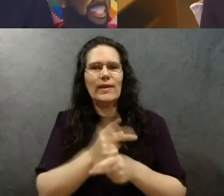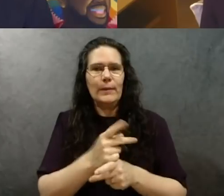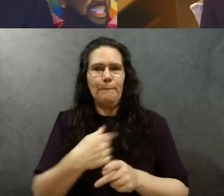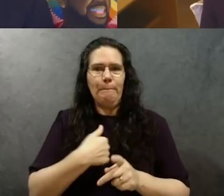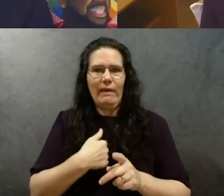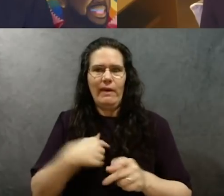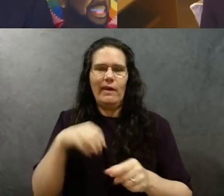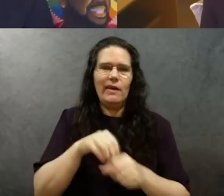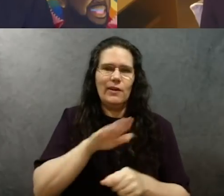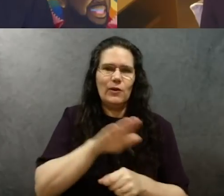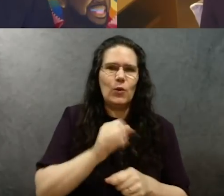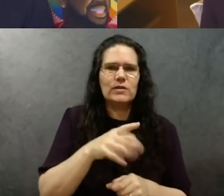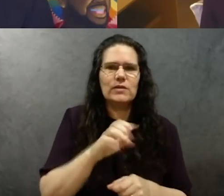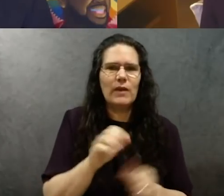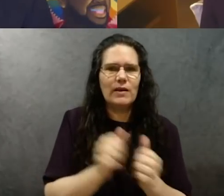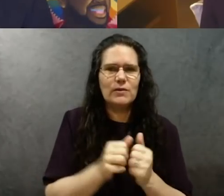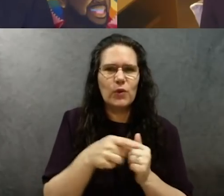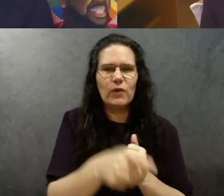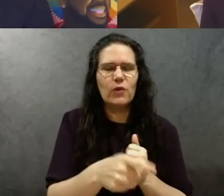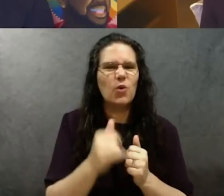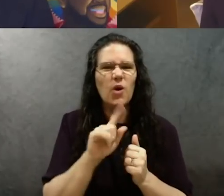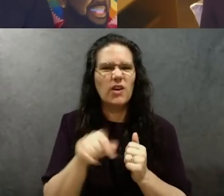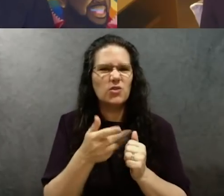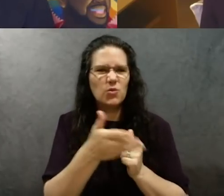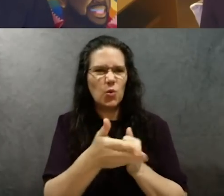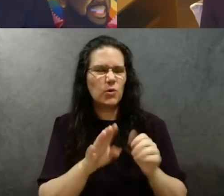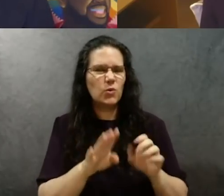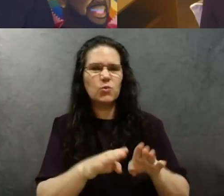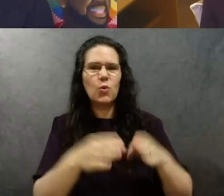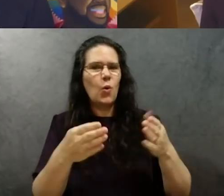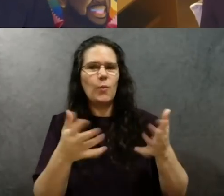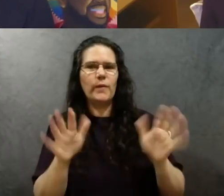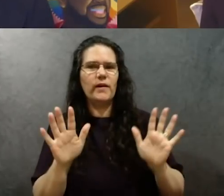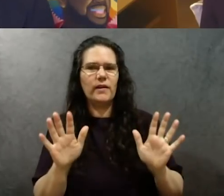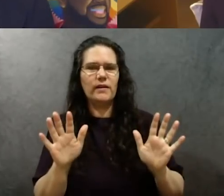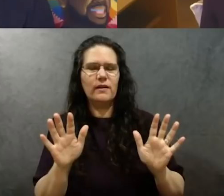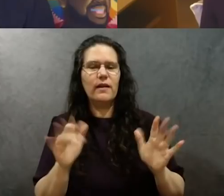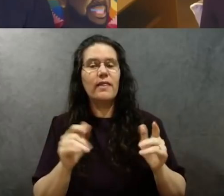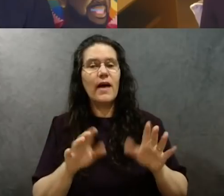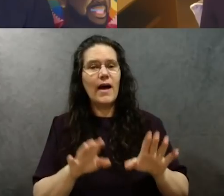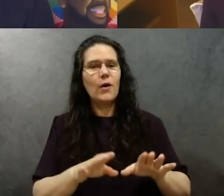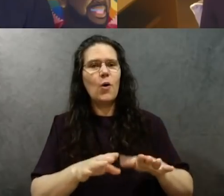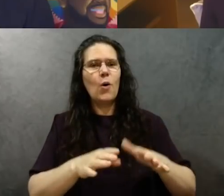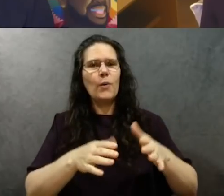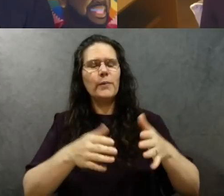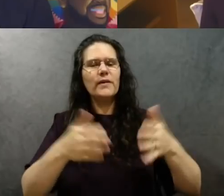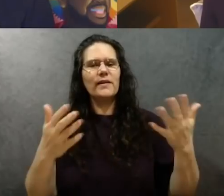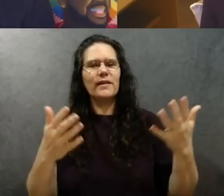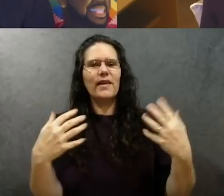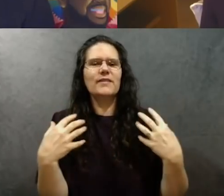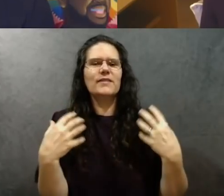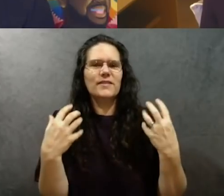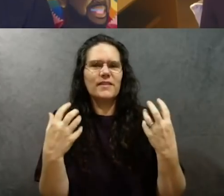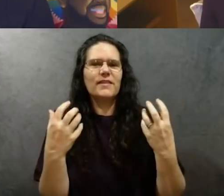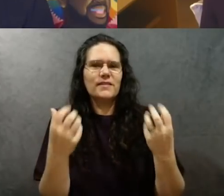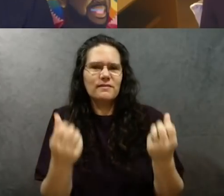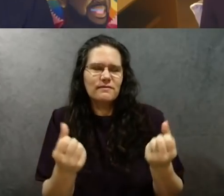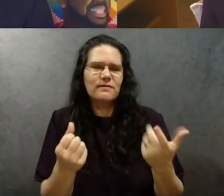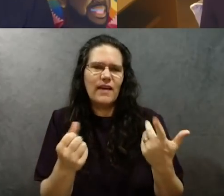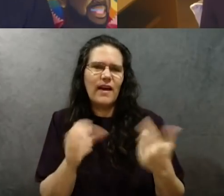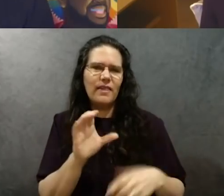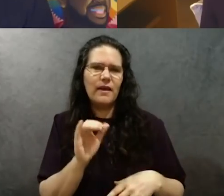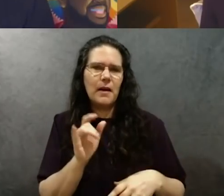want you to open, you know, and that opening is the restoration, you know, and the compassion itself.